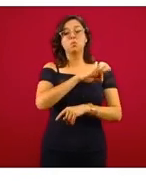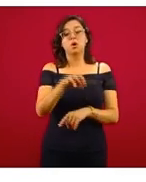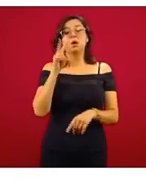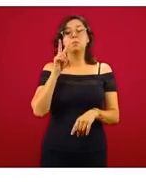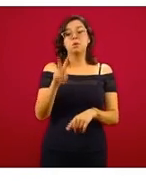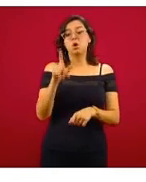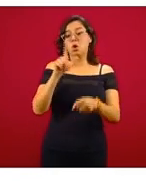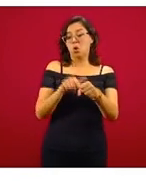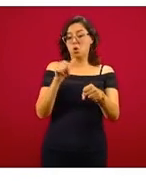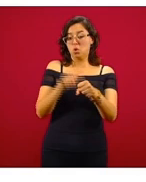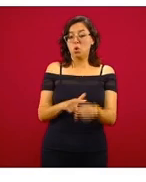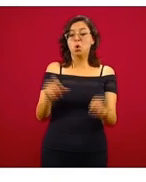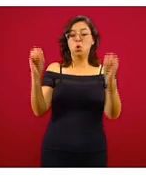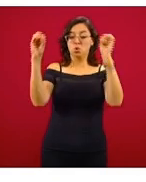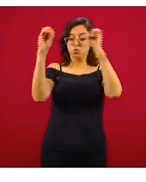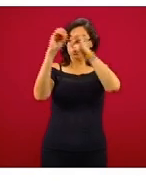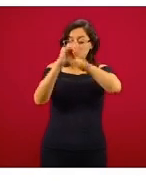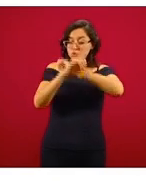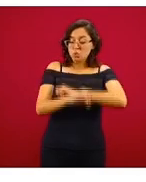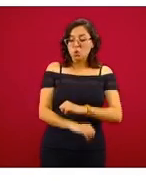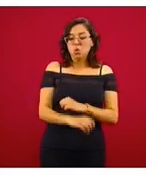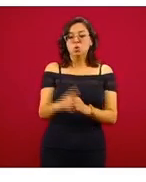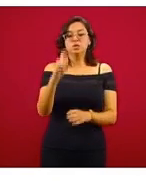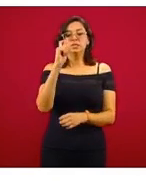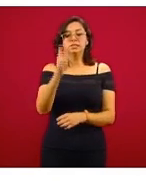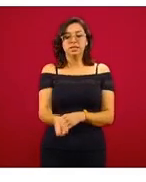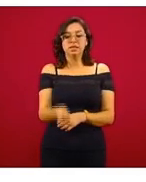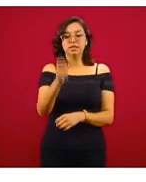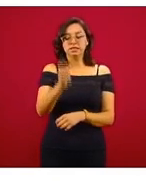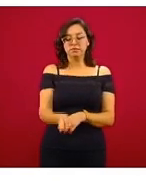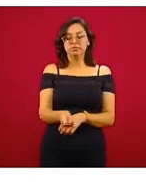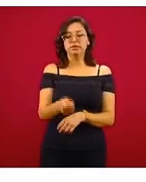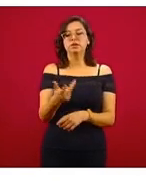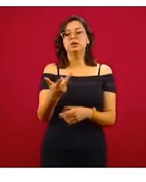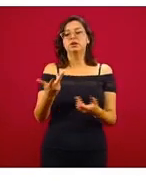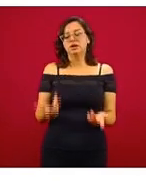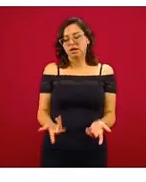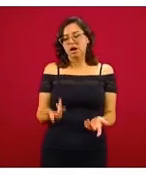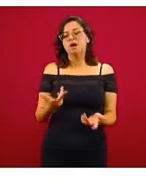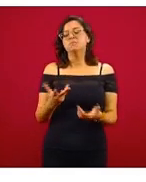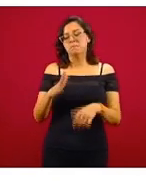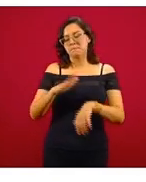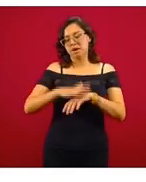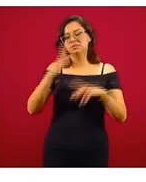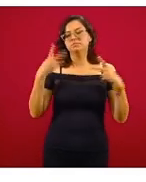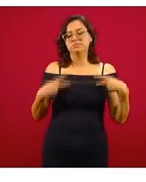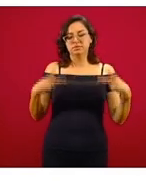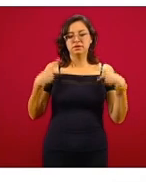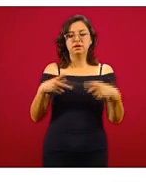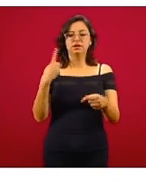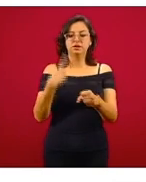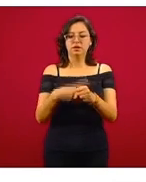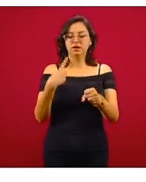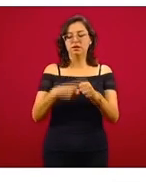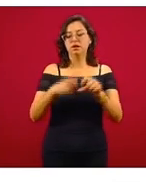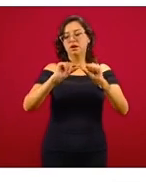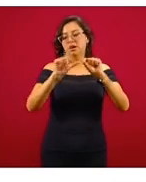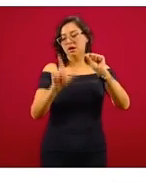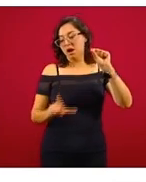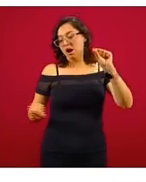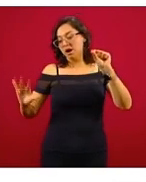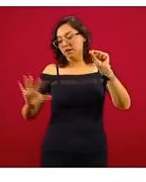calculating on the basis of each state population. So we are presenting the number of cases, of active confirmed